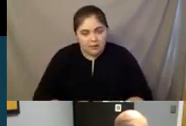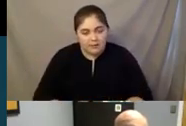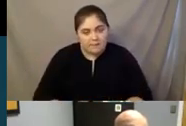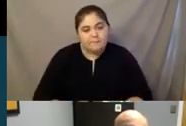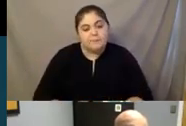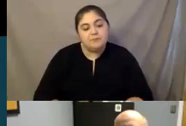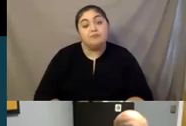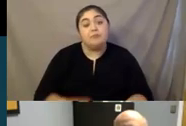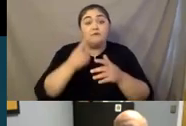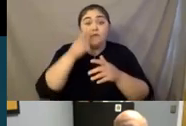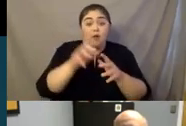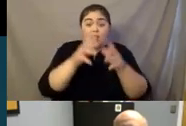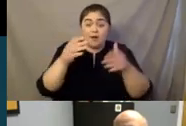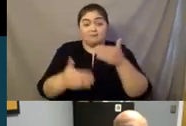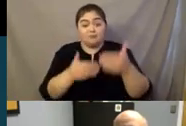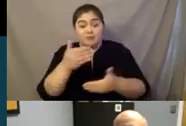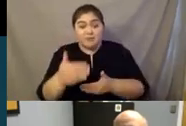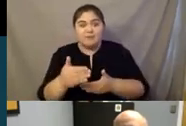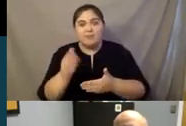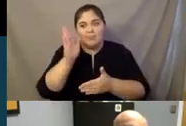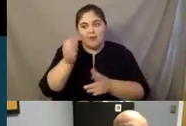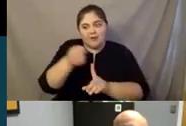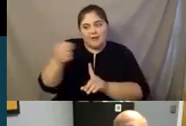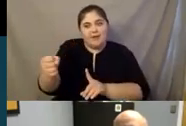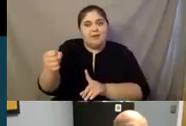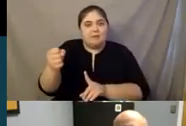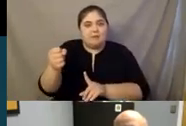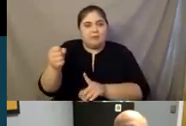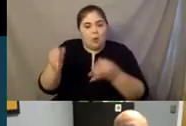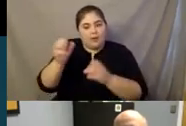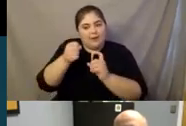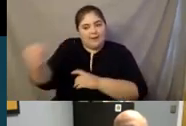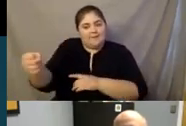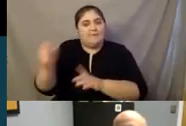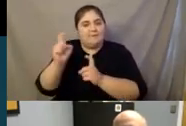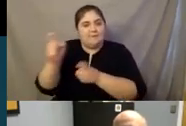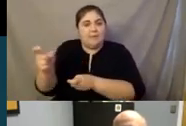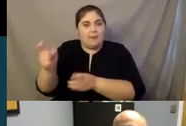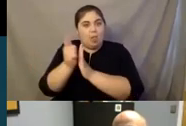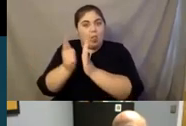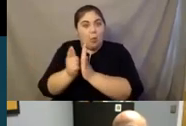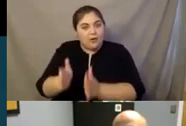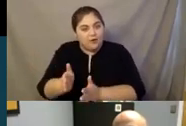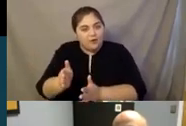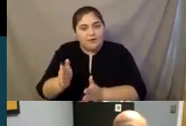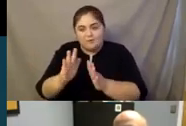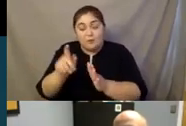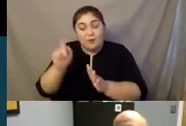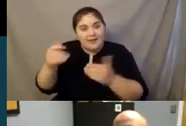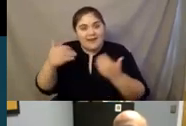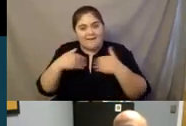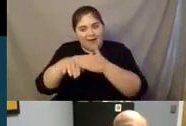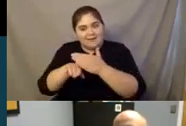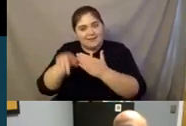And for a lot of these proceedings, they get court-appointed attorneys, or there's a court evaluator. How are they going to have access to them to make sure their rights